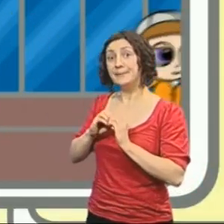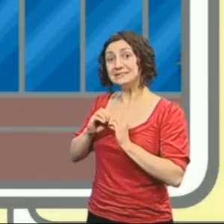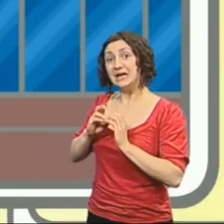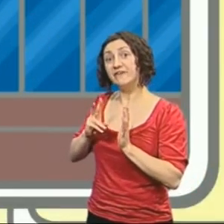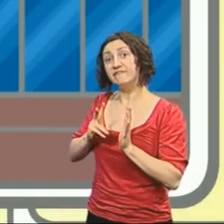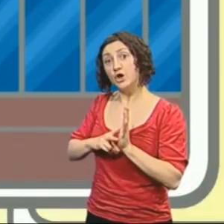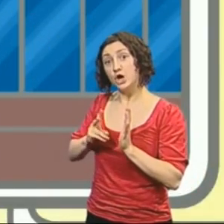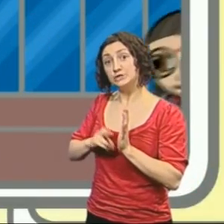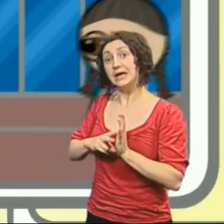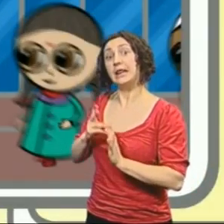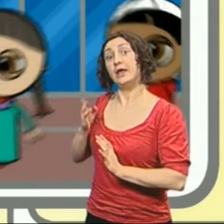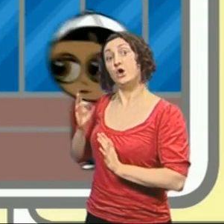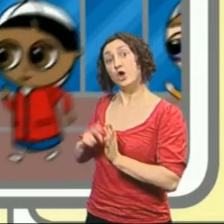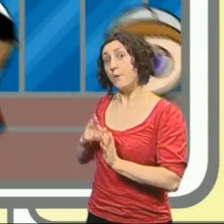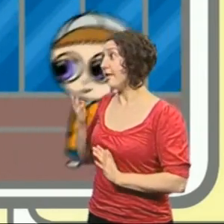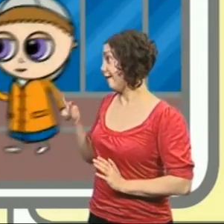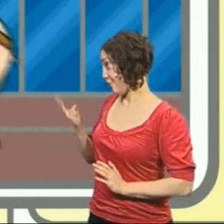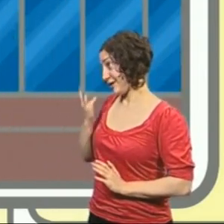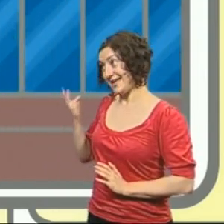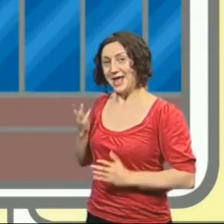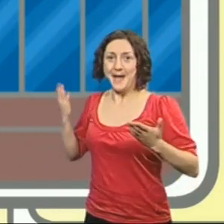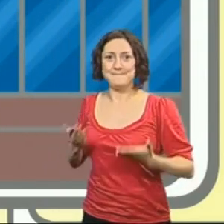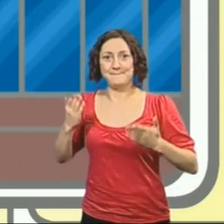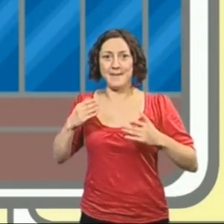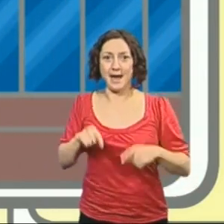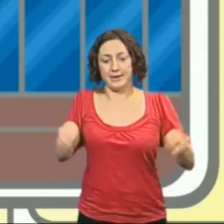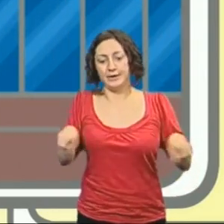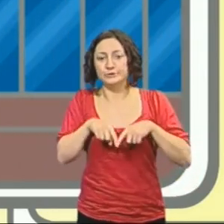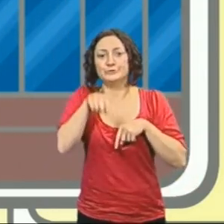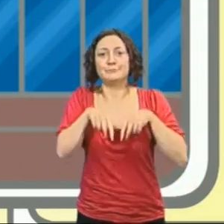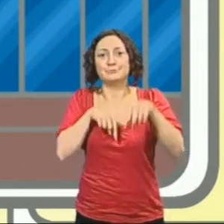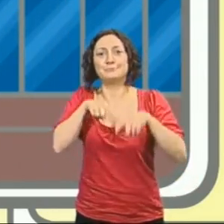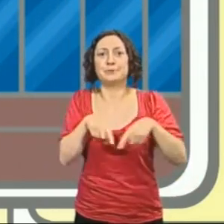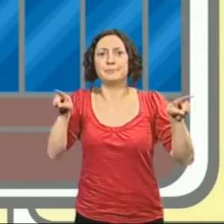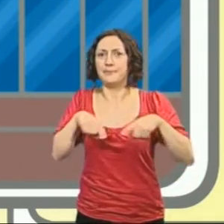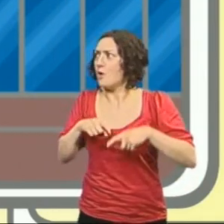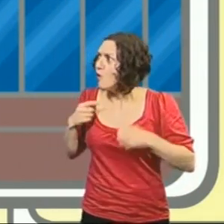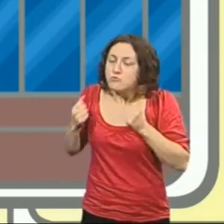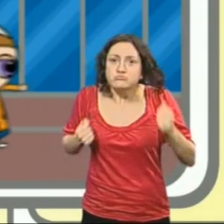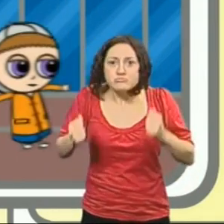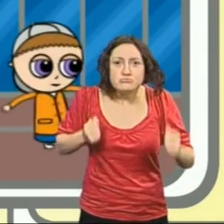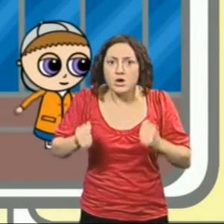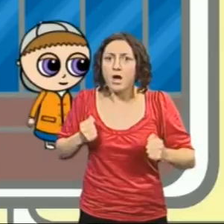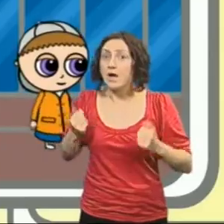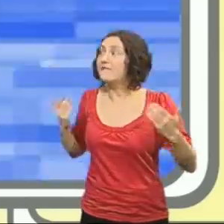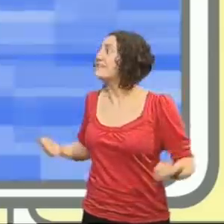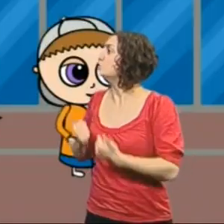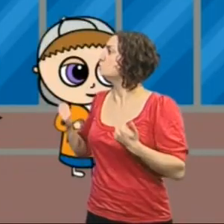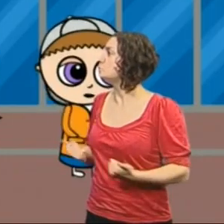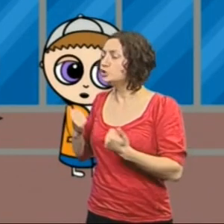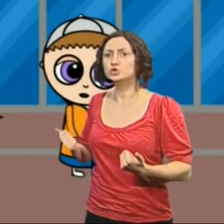playing chase and hopscotch. What a lot of running about. But now playtime is over and Noel's in for a shock.